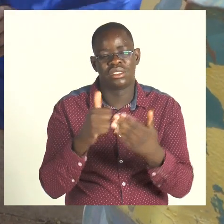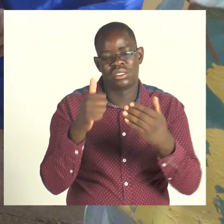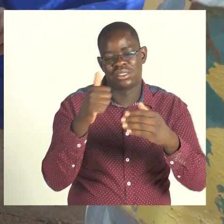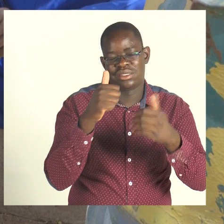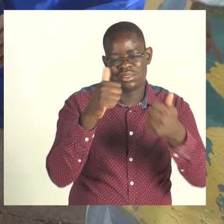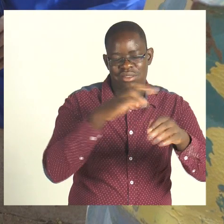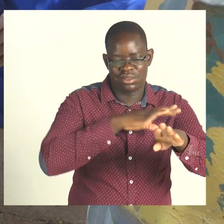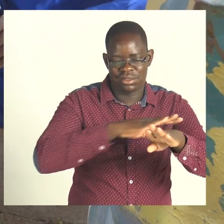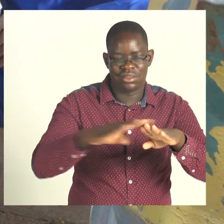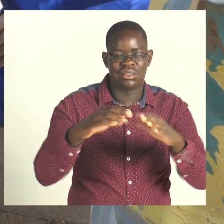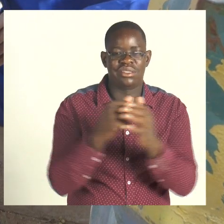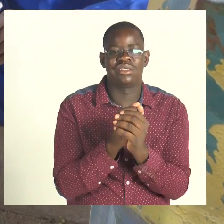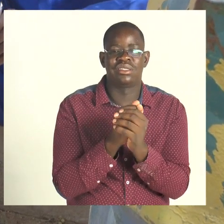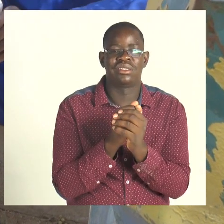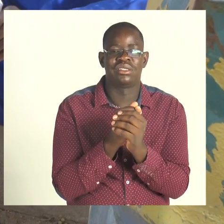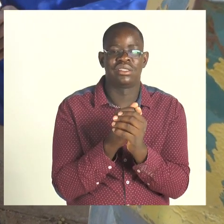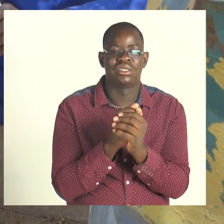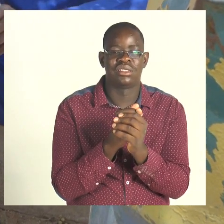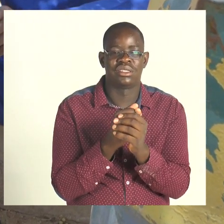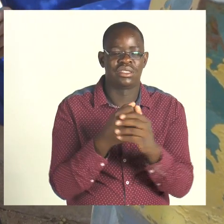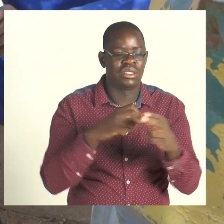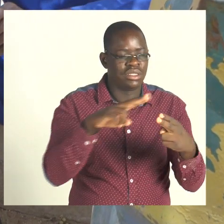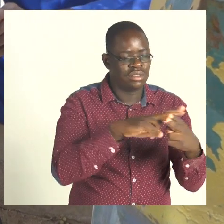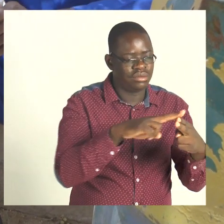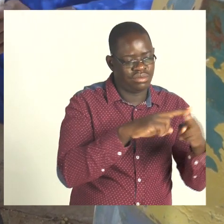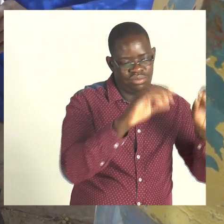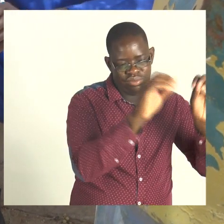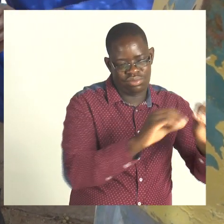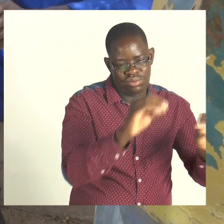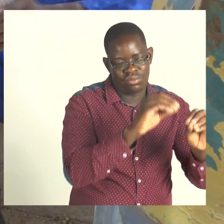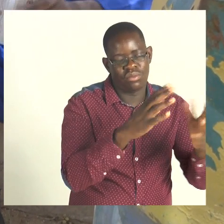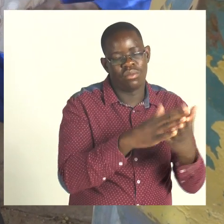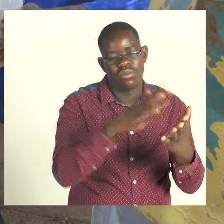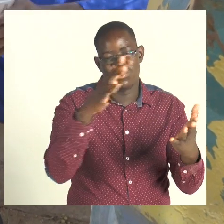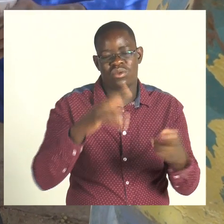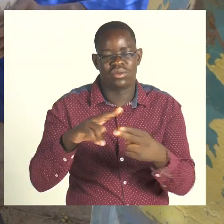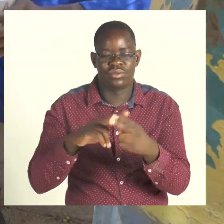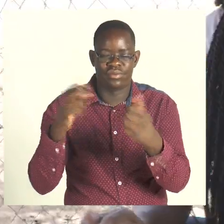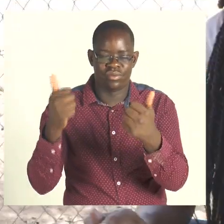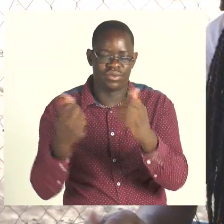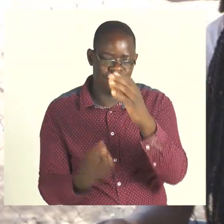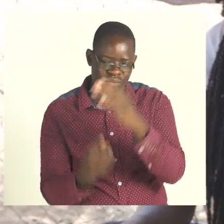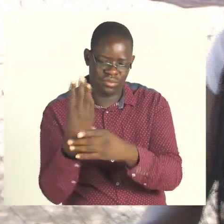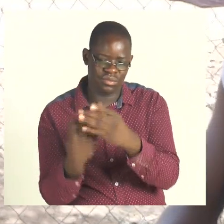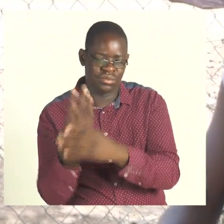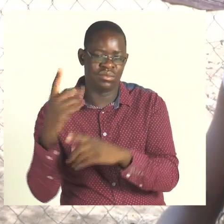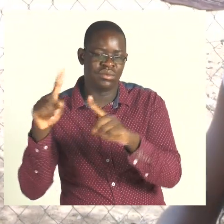way to make unused land more useful and productive.